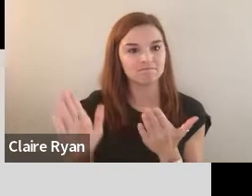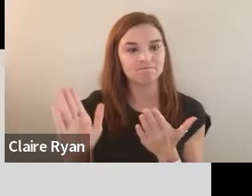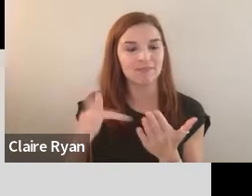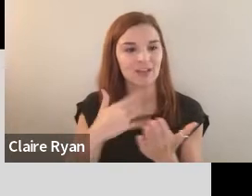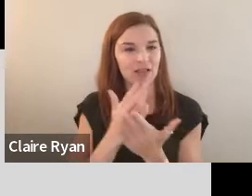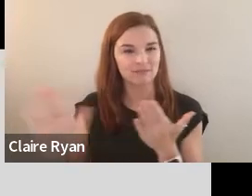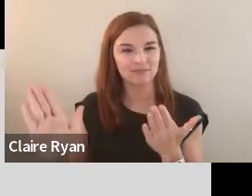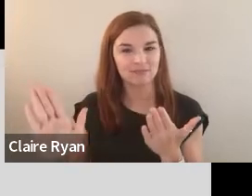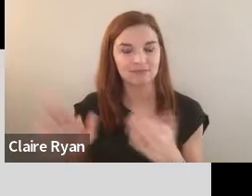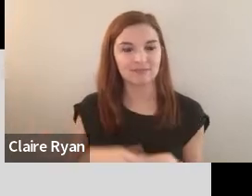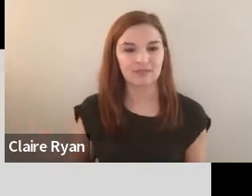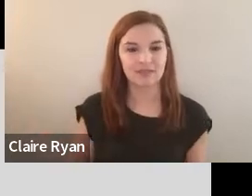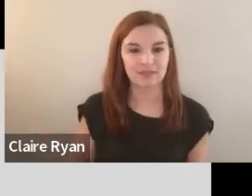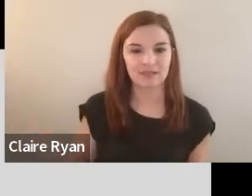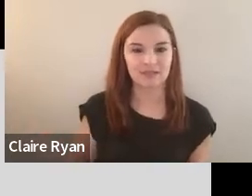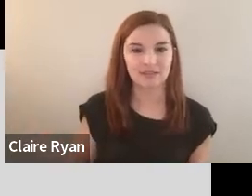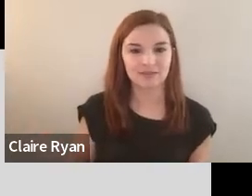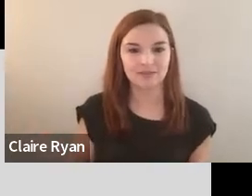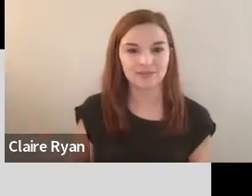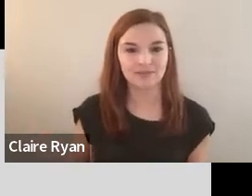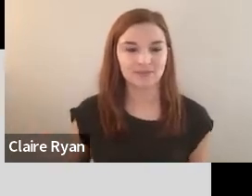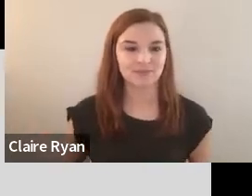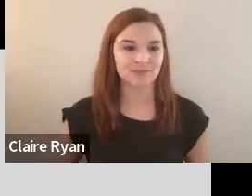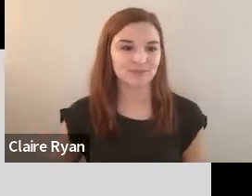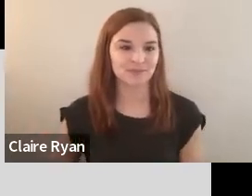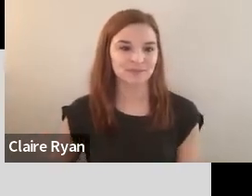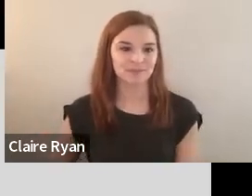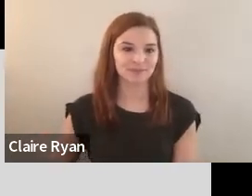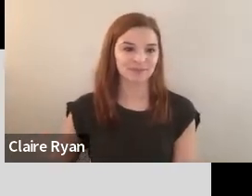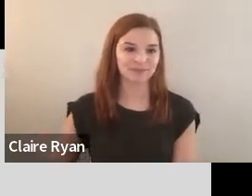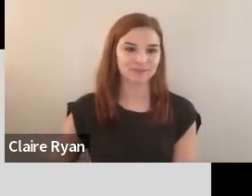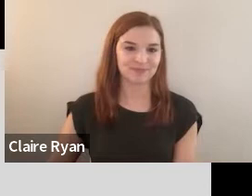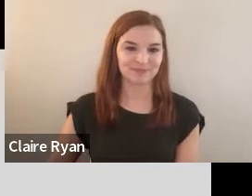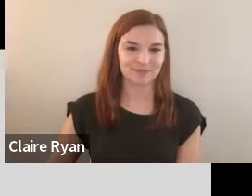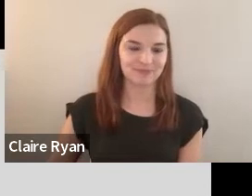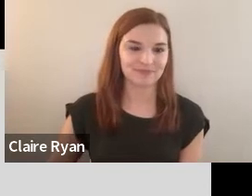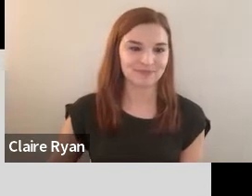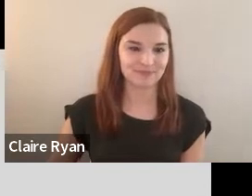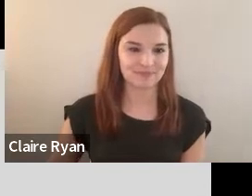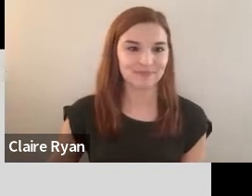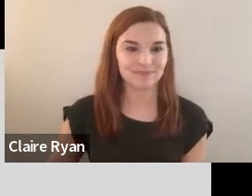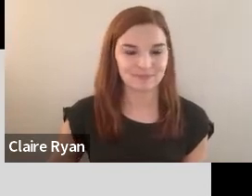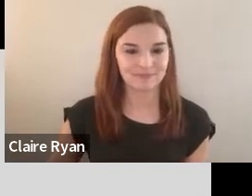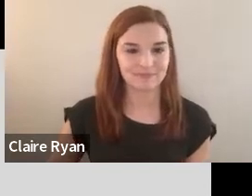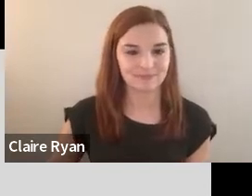because they don't have that access to communication. So in this situation, they do feel rejected or isolated.